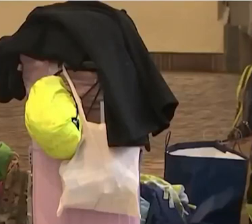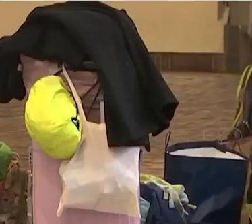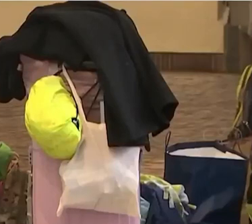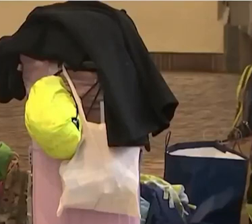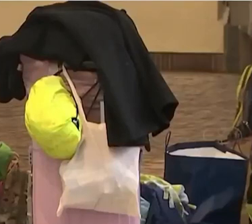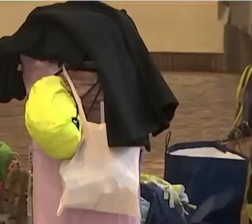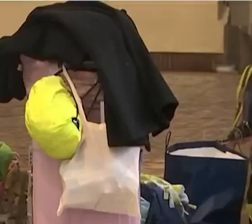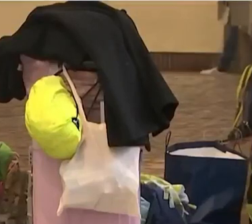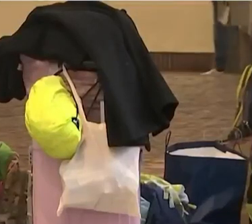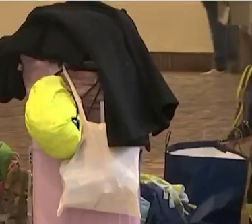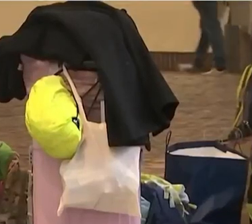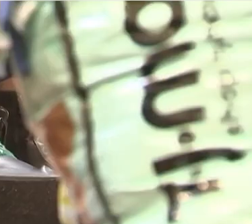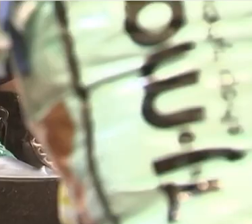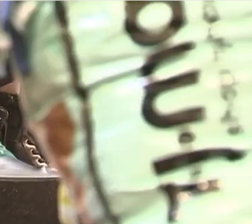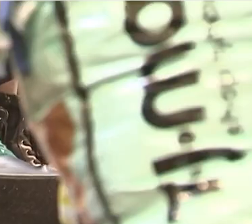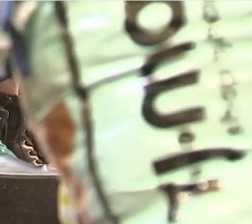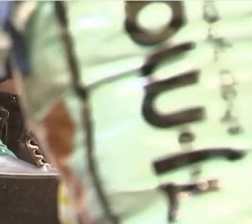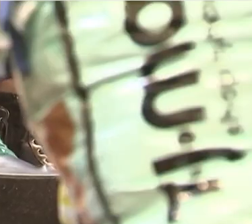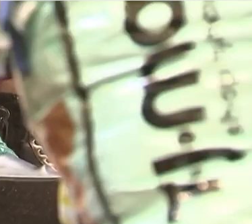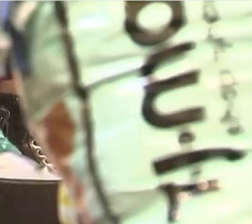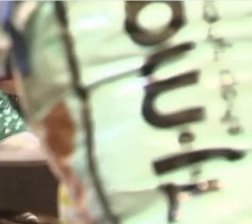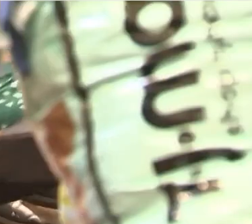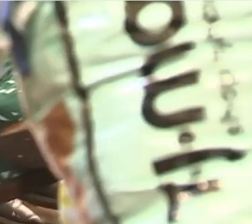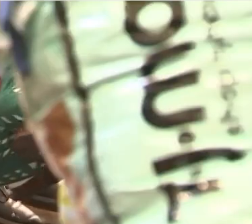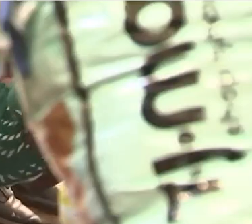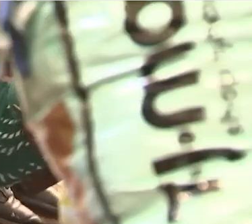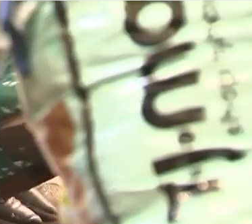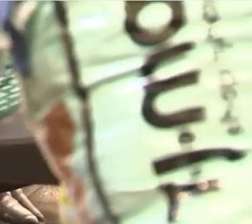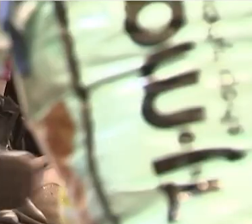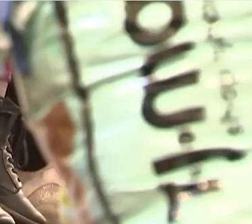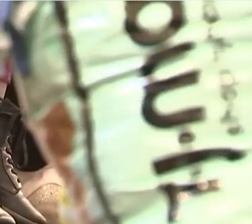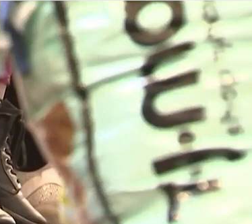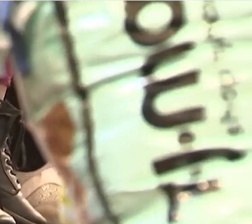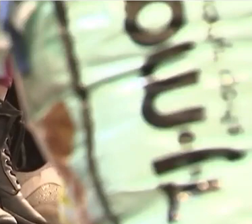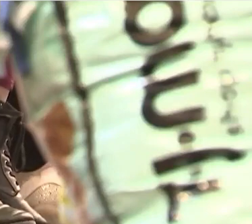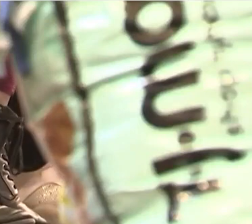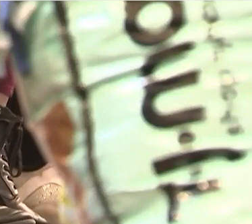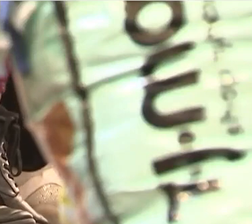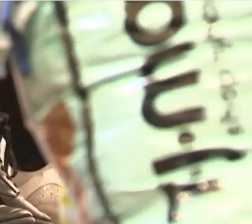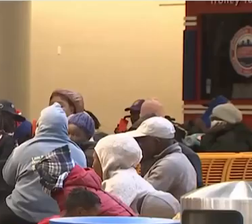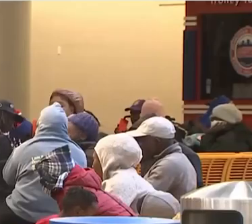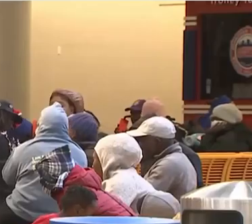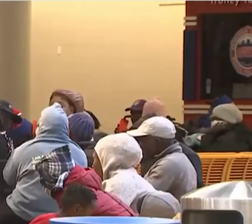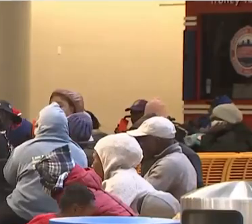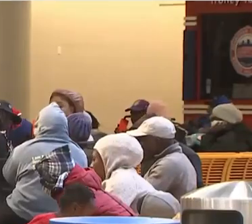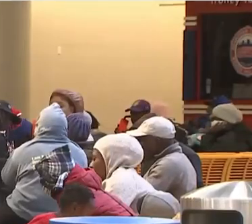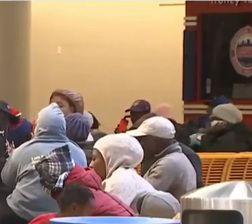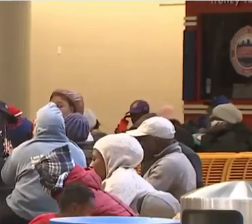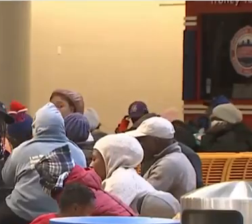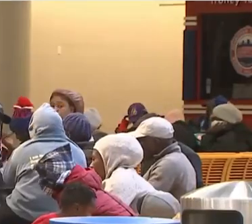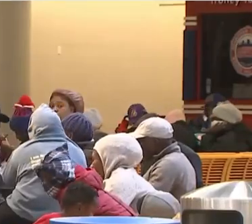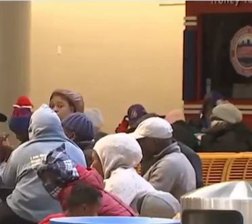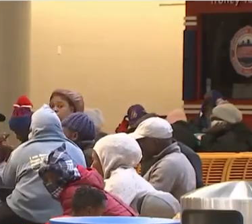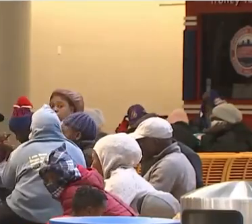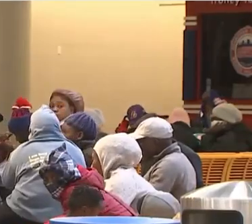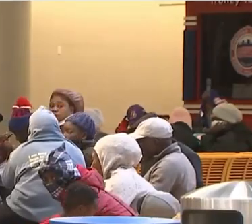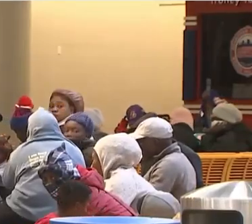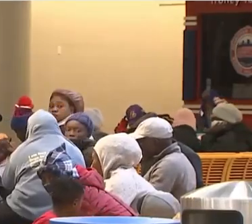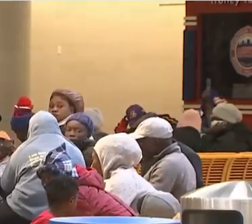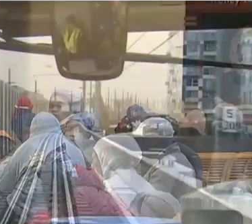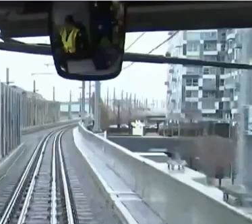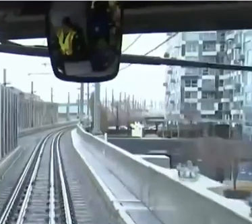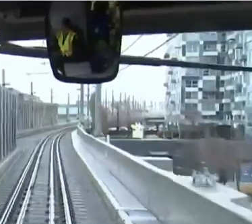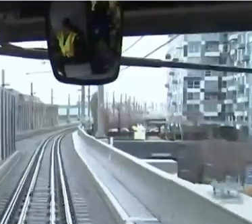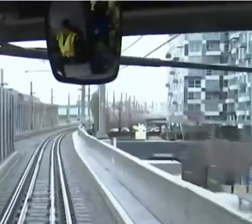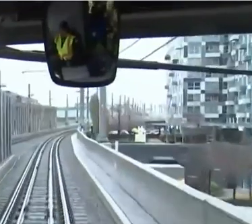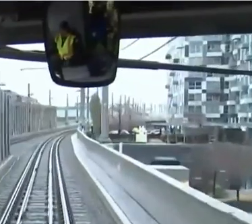refugees, and asylum seekers looking for help here. In September, the governor declared a state of emergency over the crisis. Let's listen in as